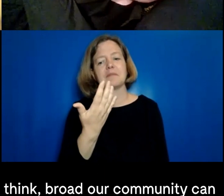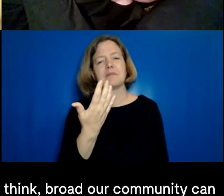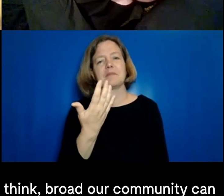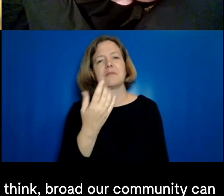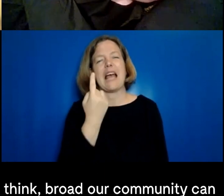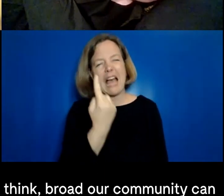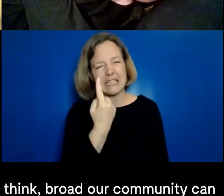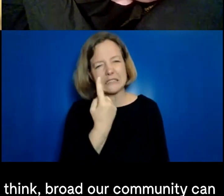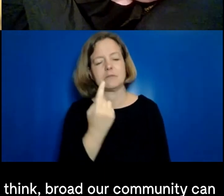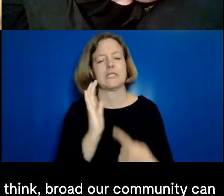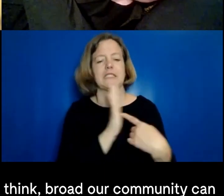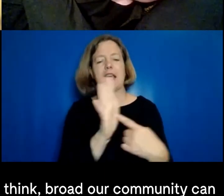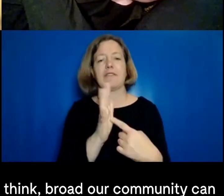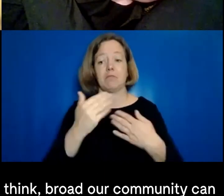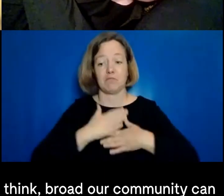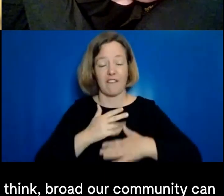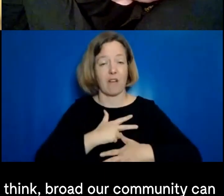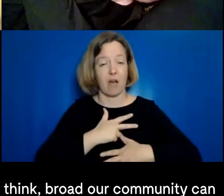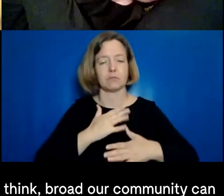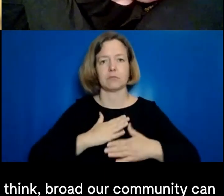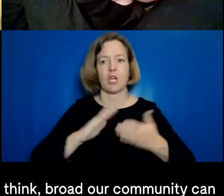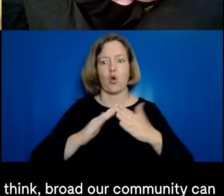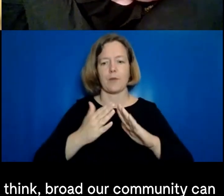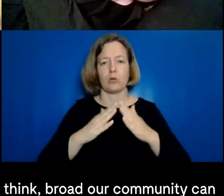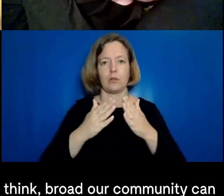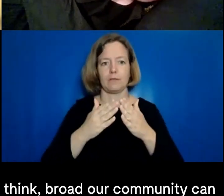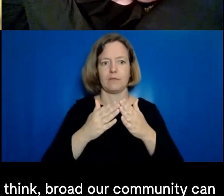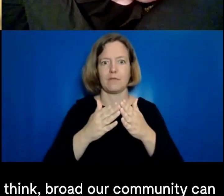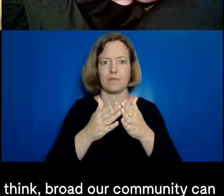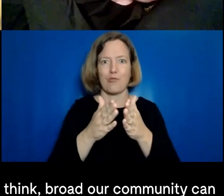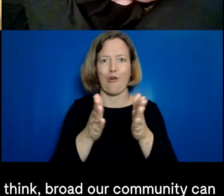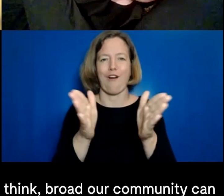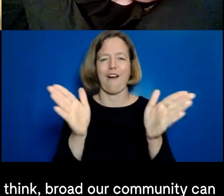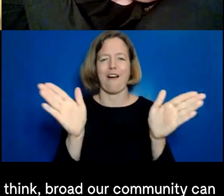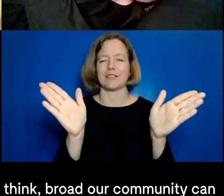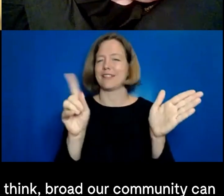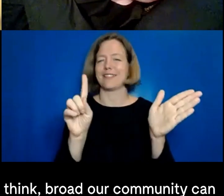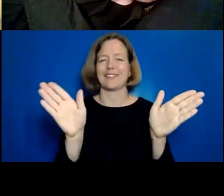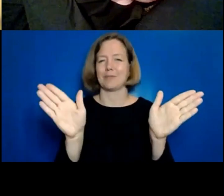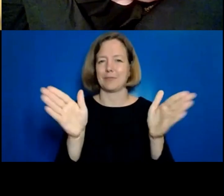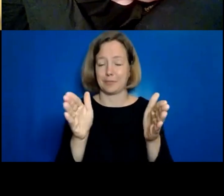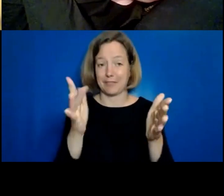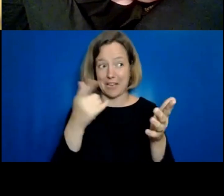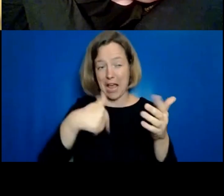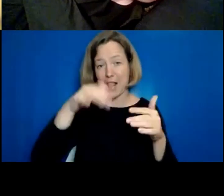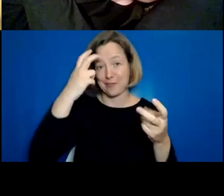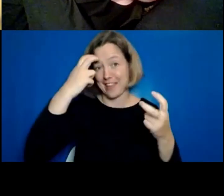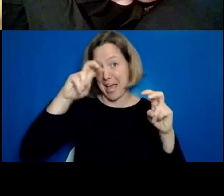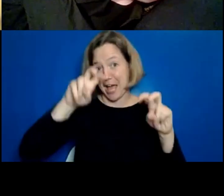community can be, if we let it be a broad community. And of